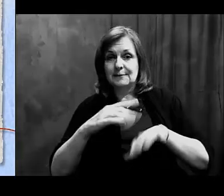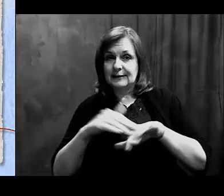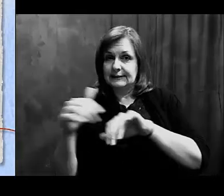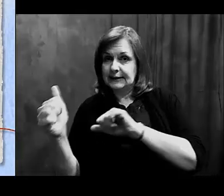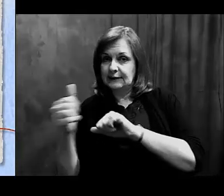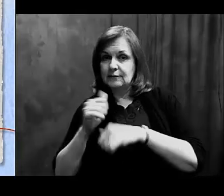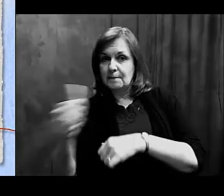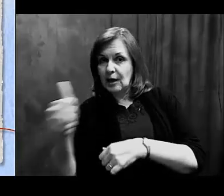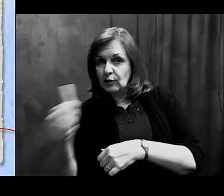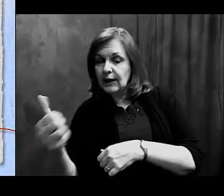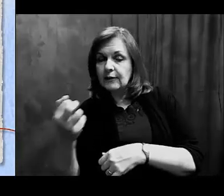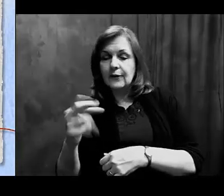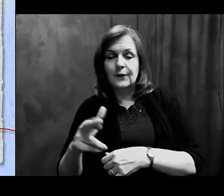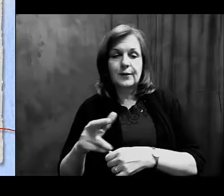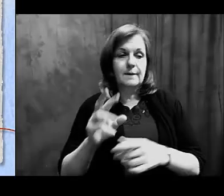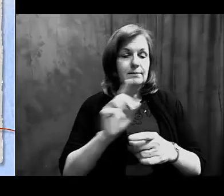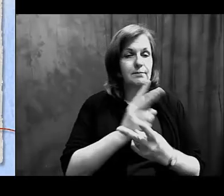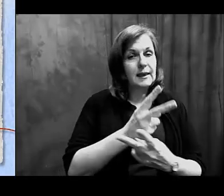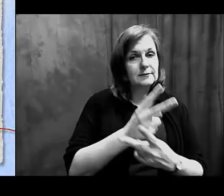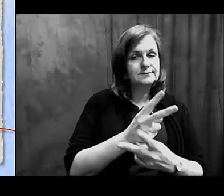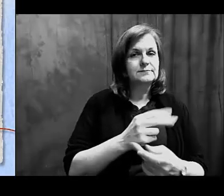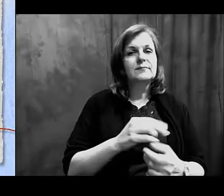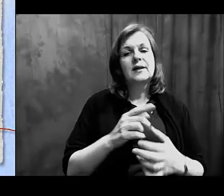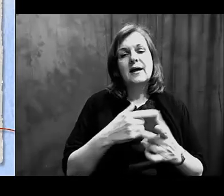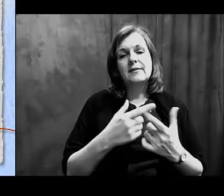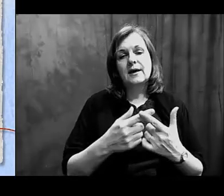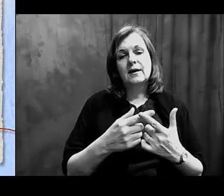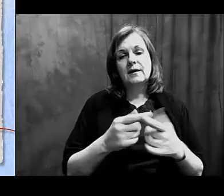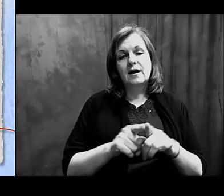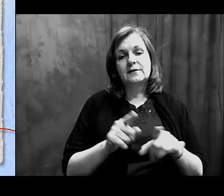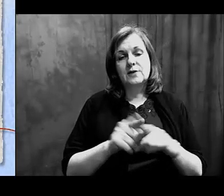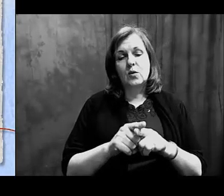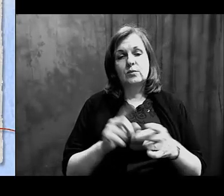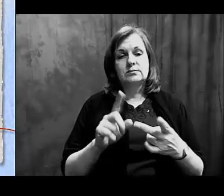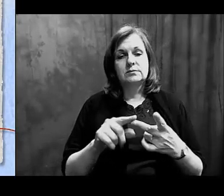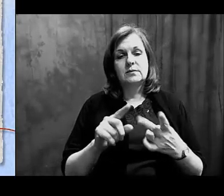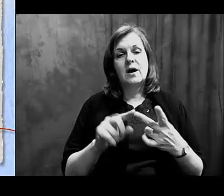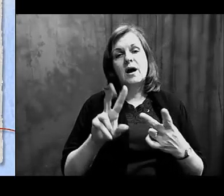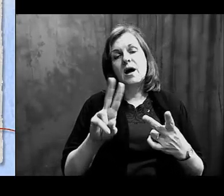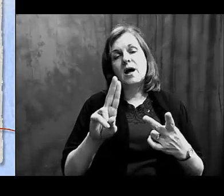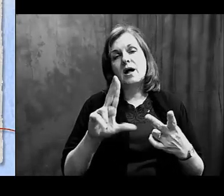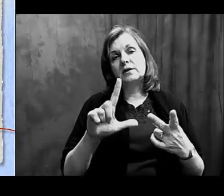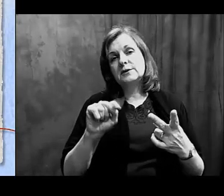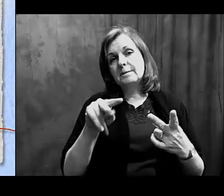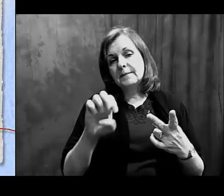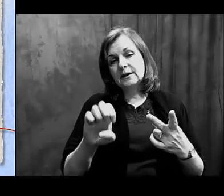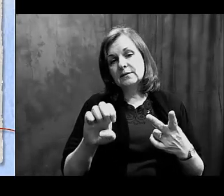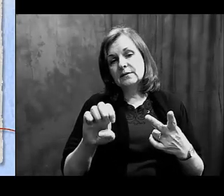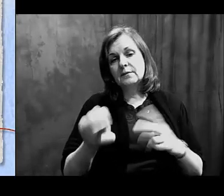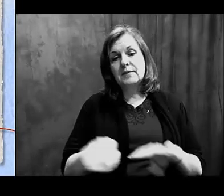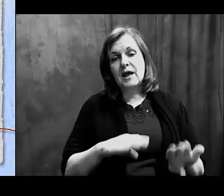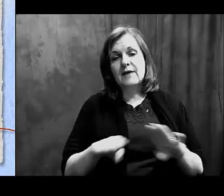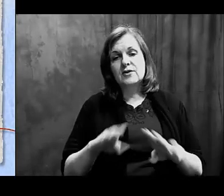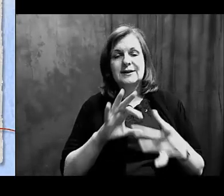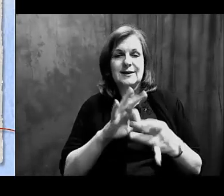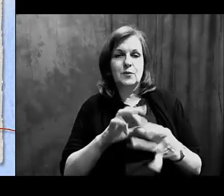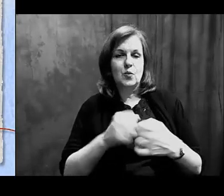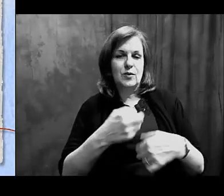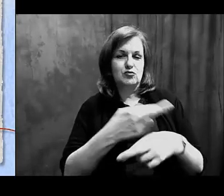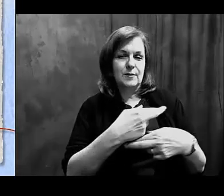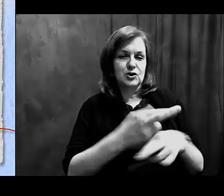migrate. Ultimate cues, however, we look at as being linked to survival and reproduction directly. So those would